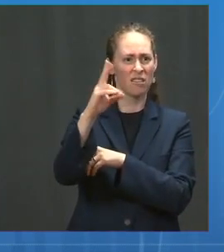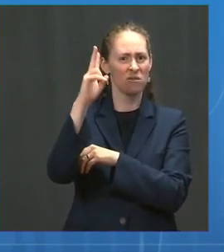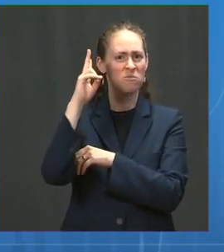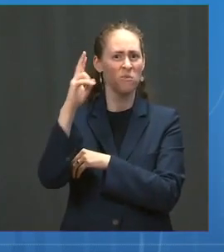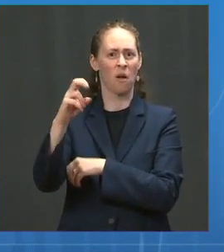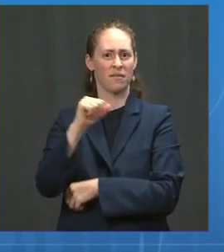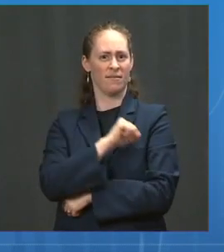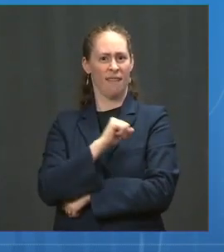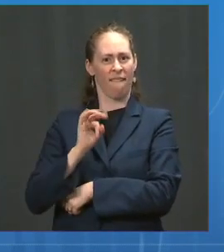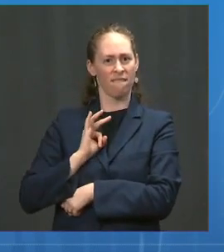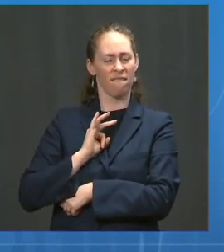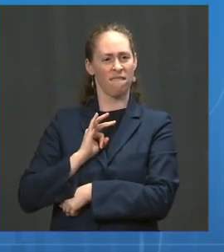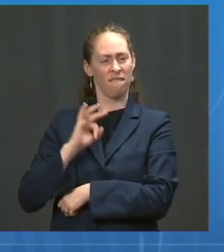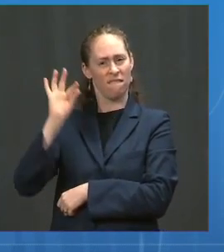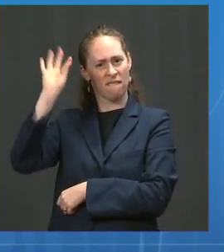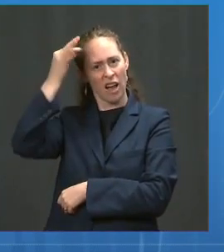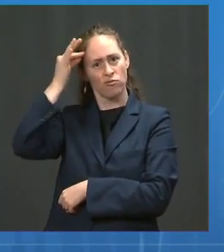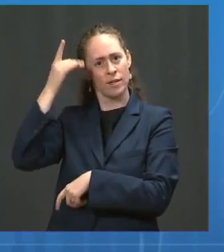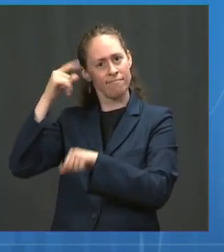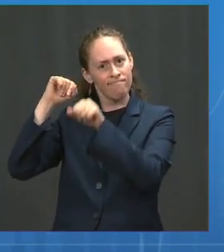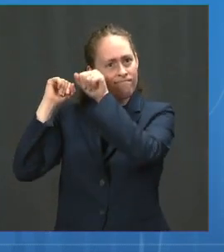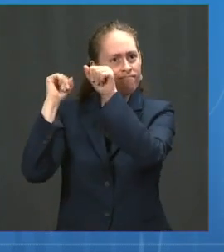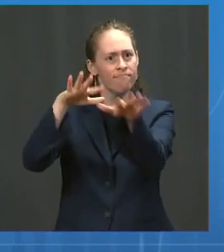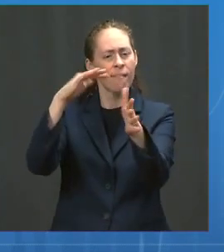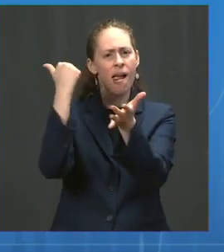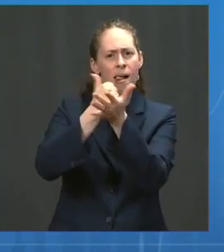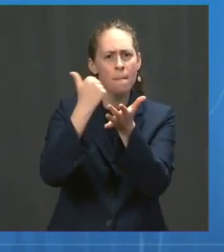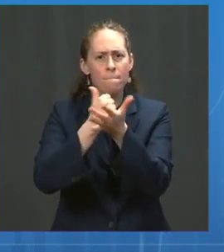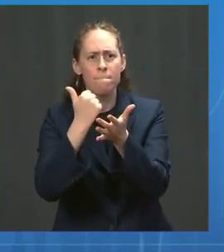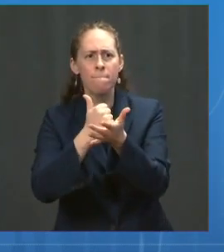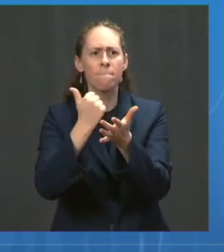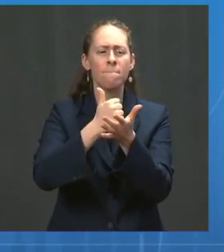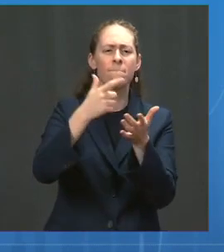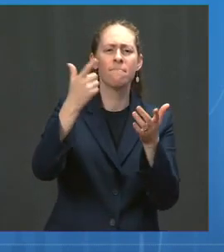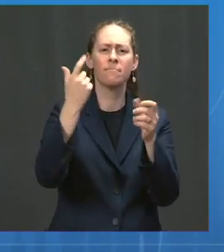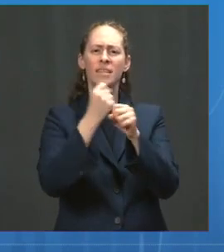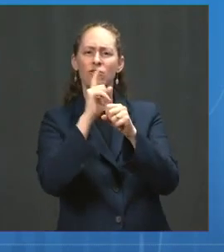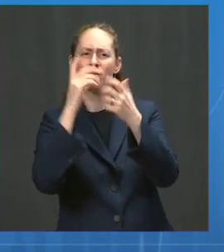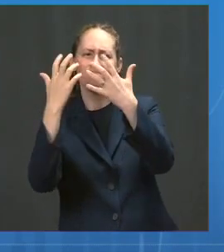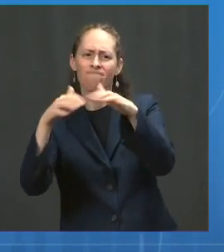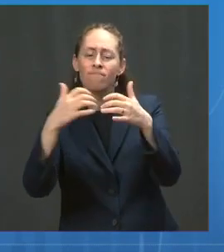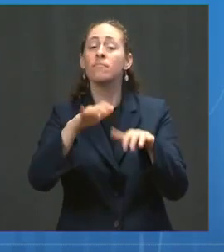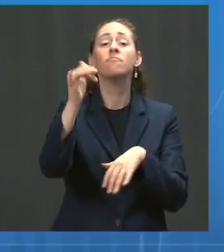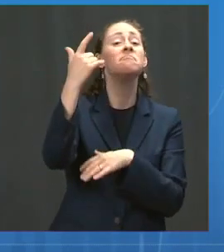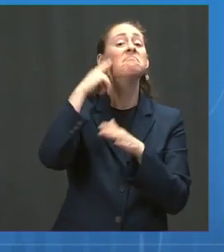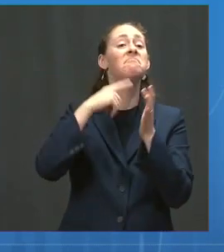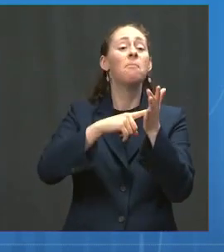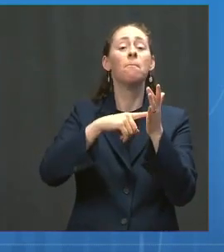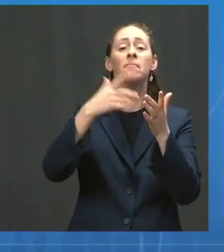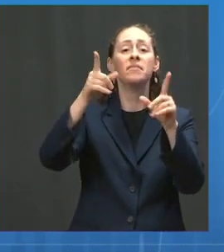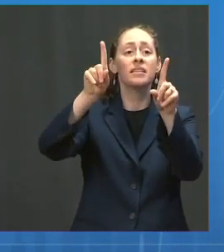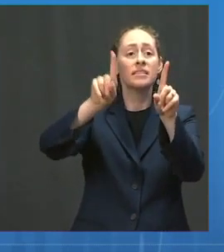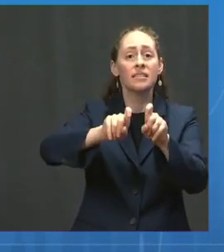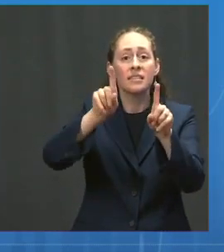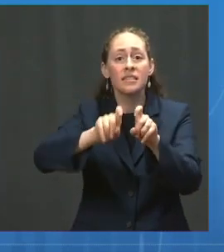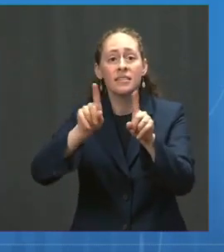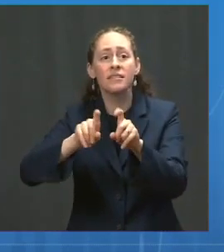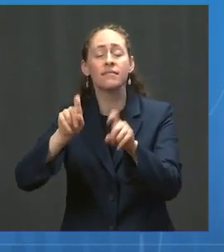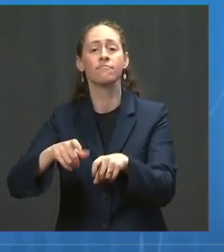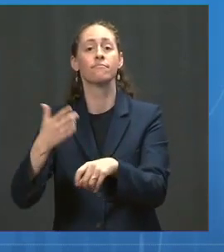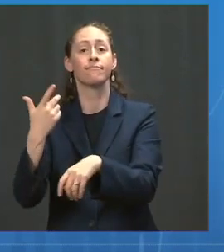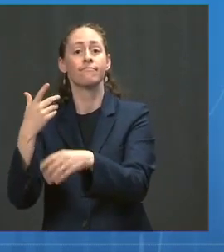from increased testing to getting shots in arms through mobile vaccination clinics, to encouraging